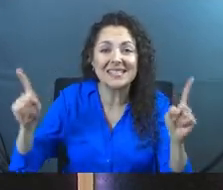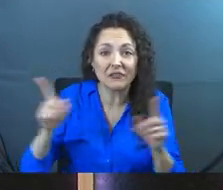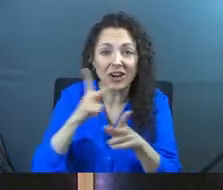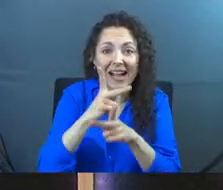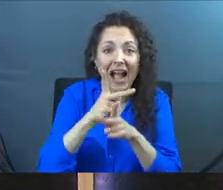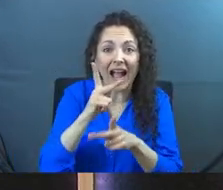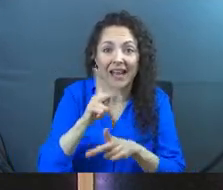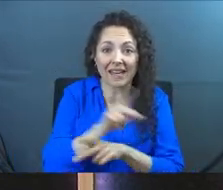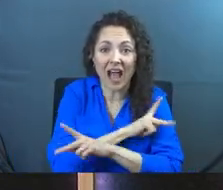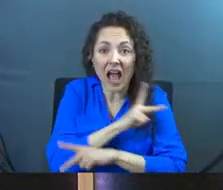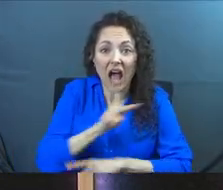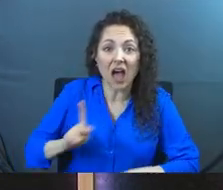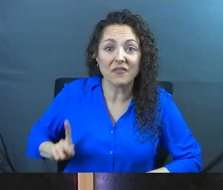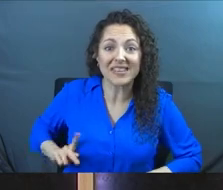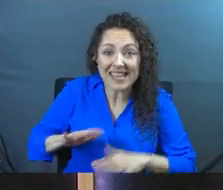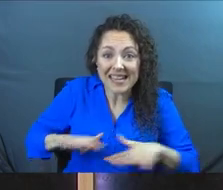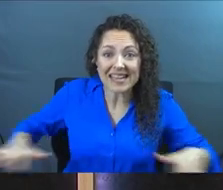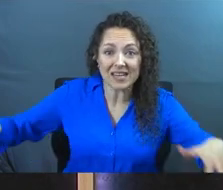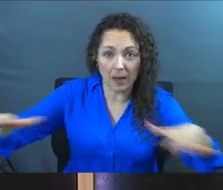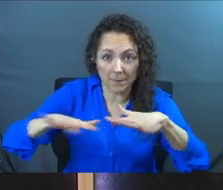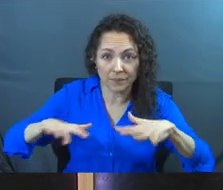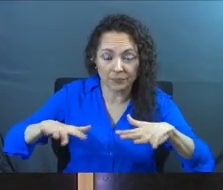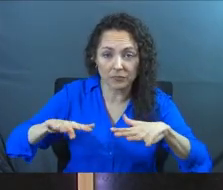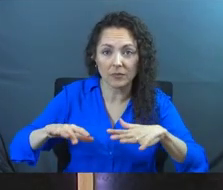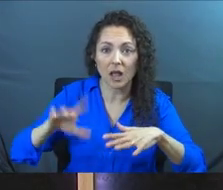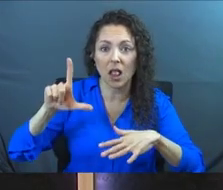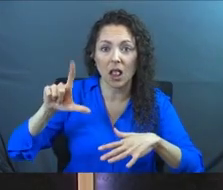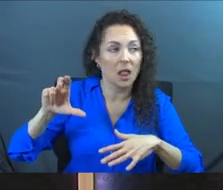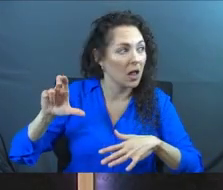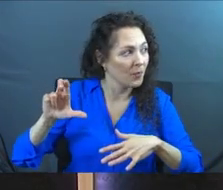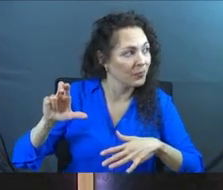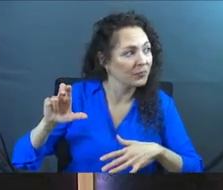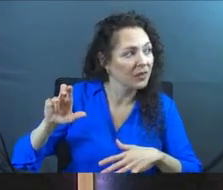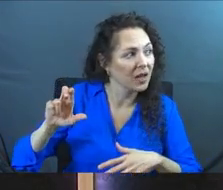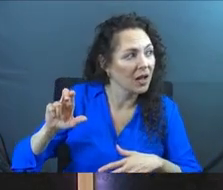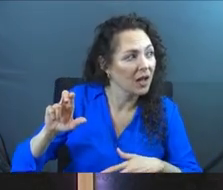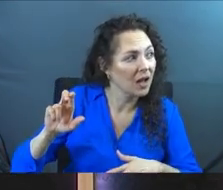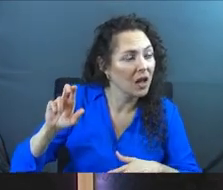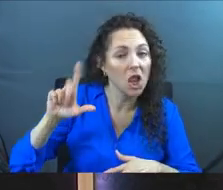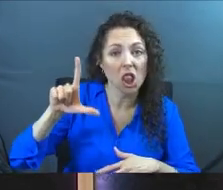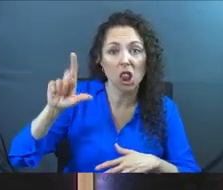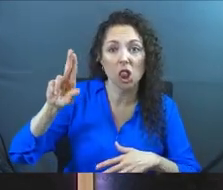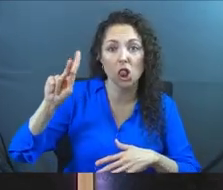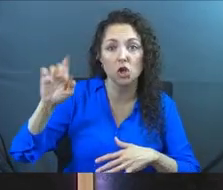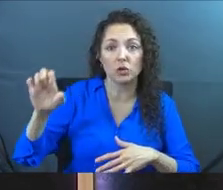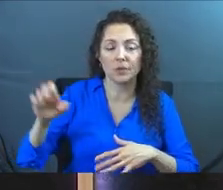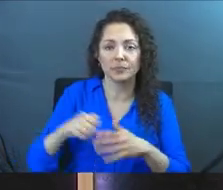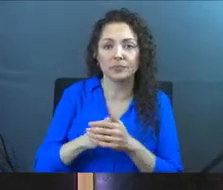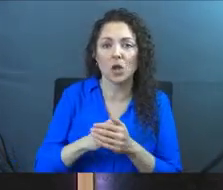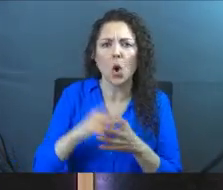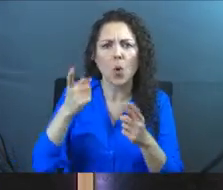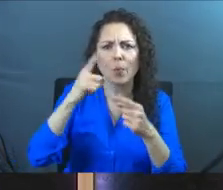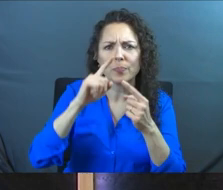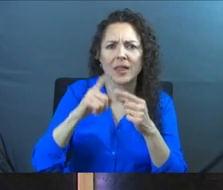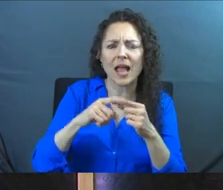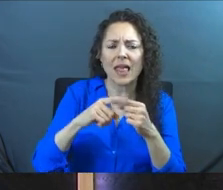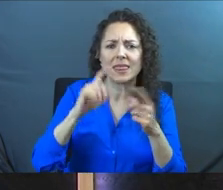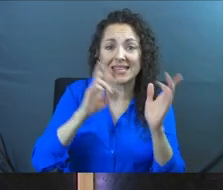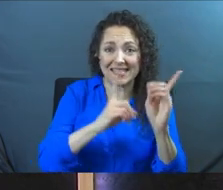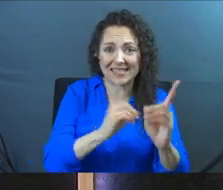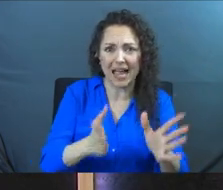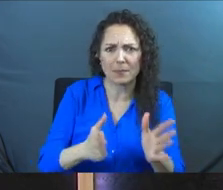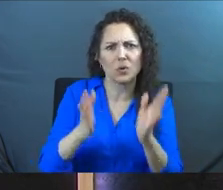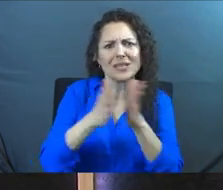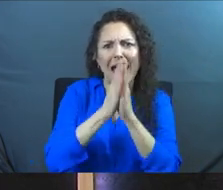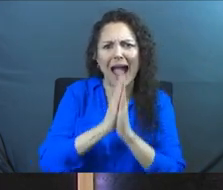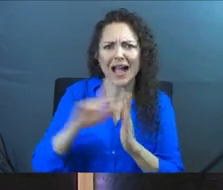Luke 17, 20 through 21 says this. One day the Pharisees asked Jesus, "When will the kingdom of God come?" Right? This